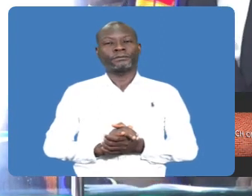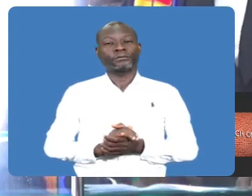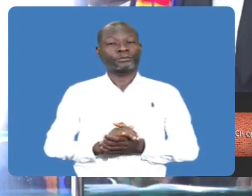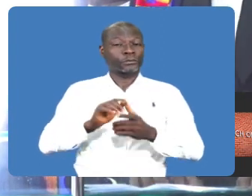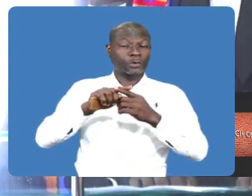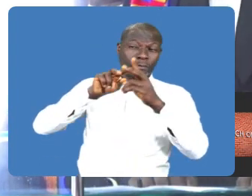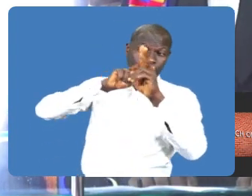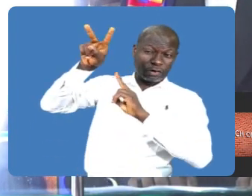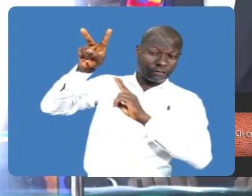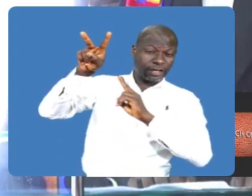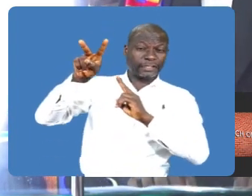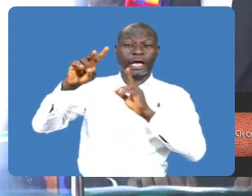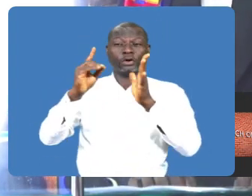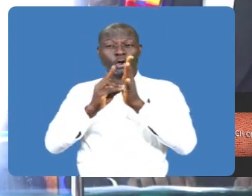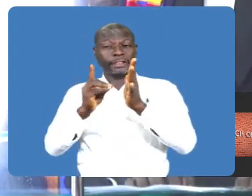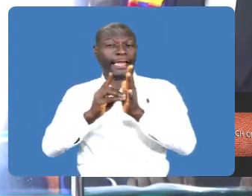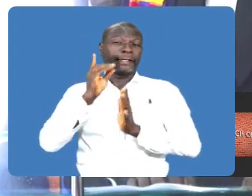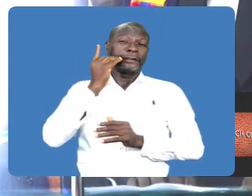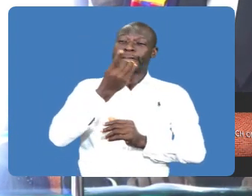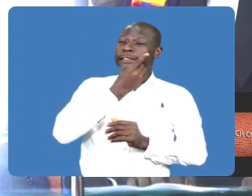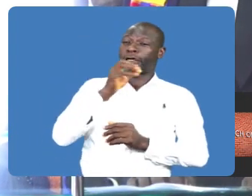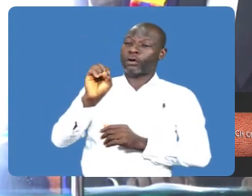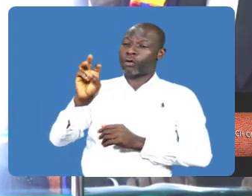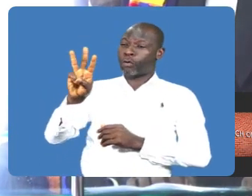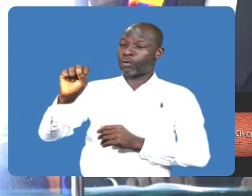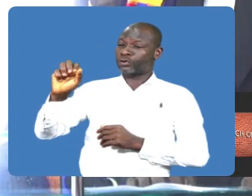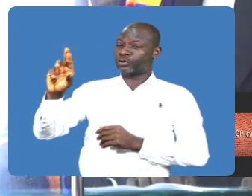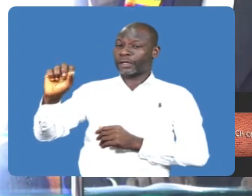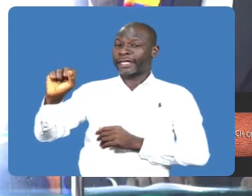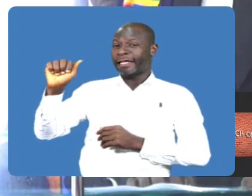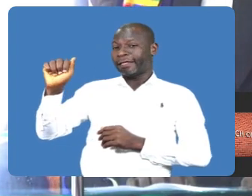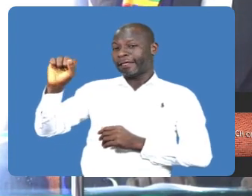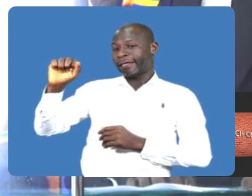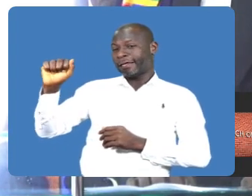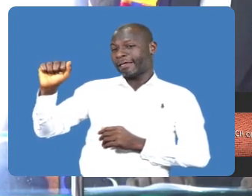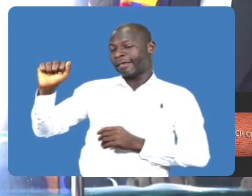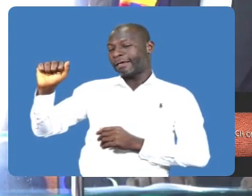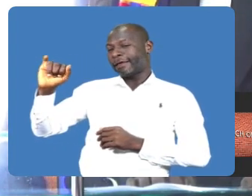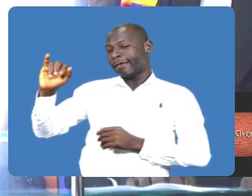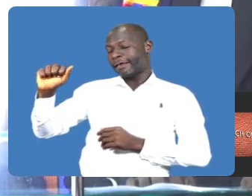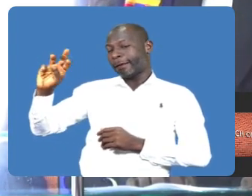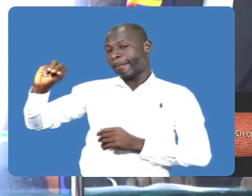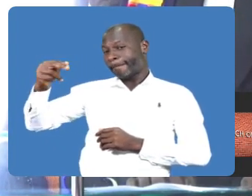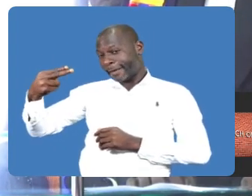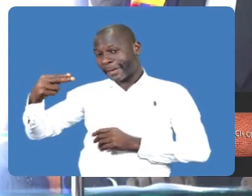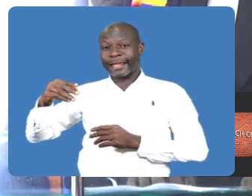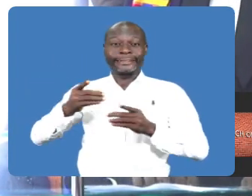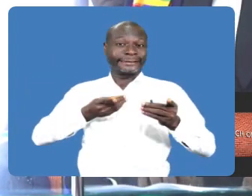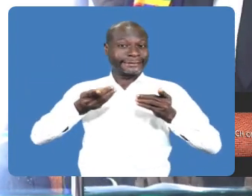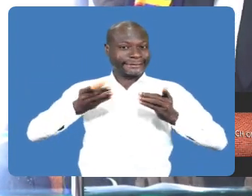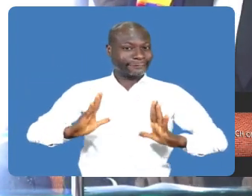To Professor Dr. Dan Owusu Esiama, who is also Director of Studies of the